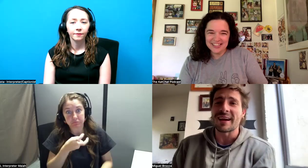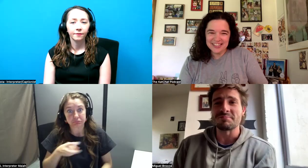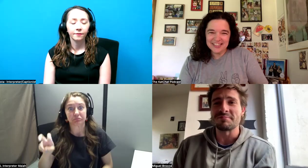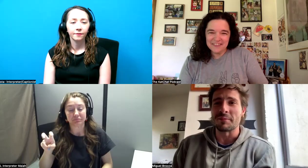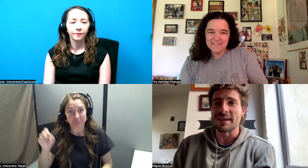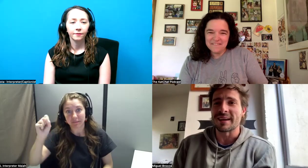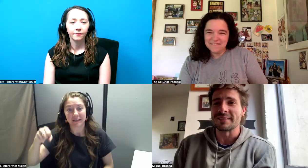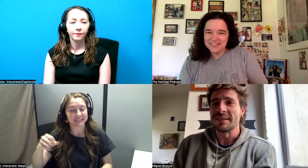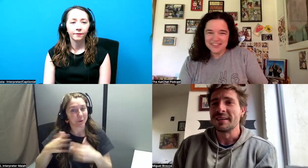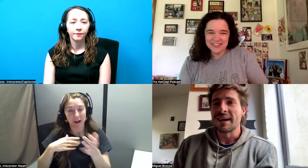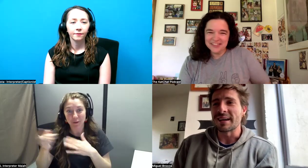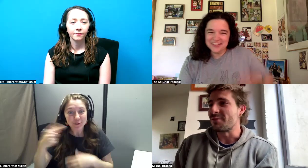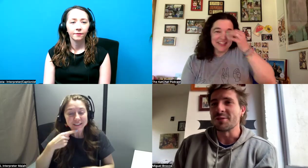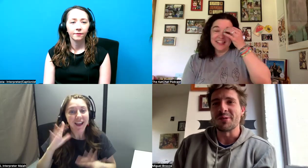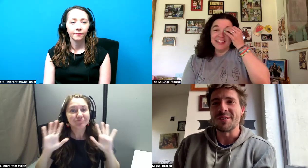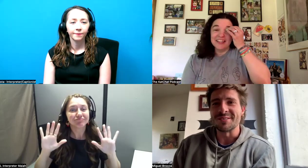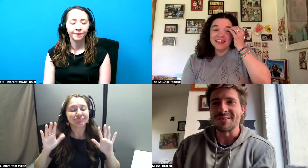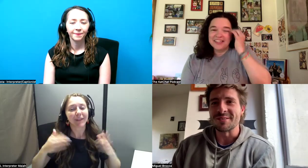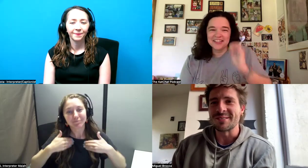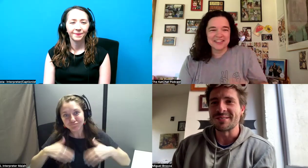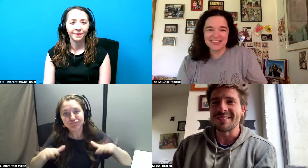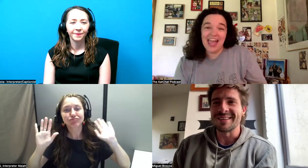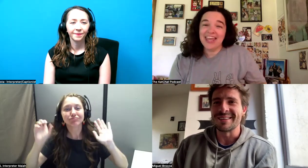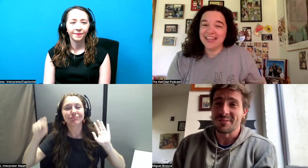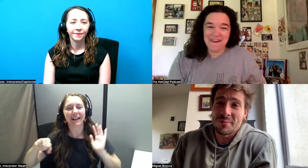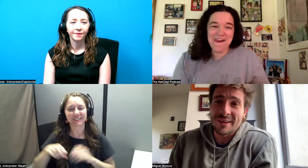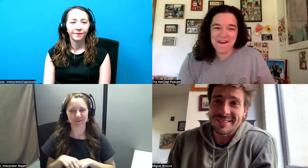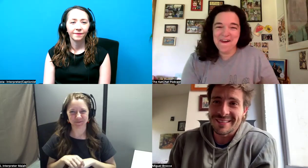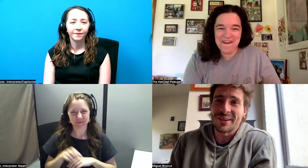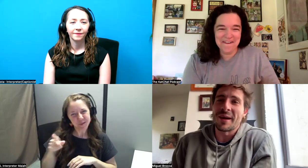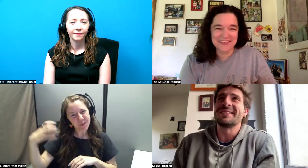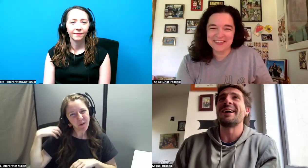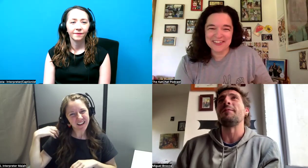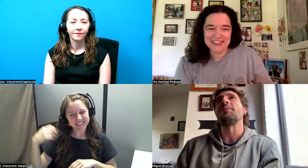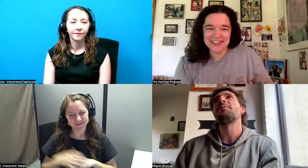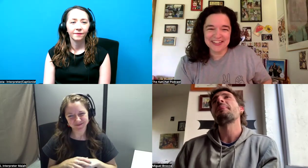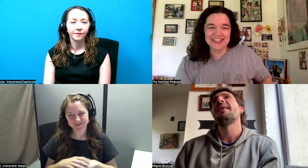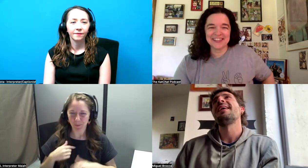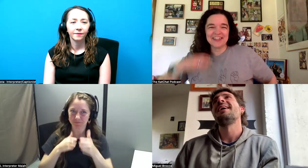just I mean, I gotta follow your orders. You know, it's yours. You're the boss. You know, and